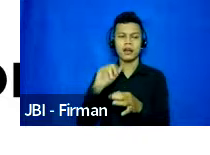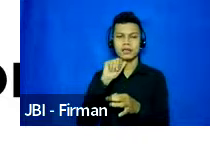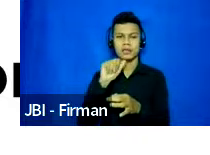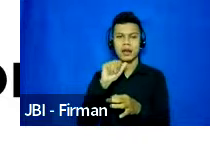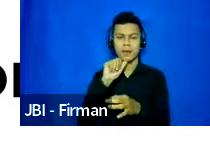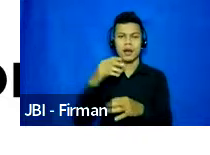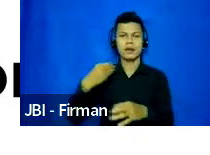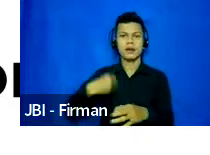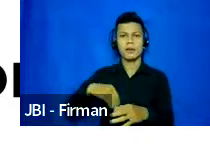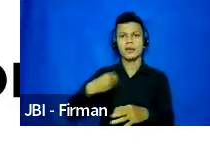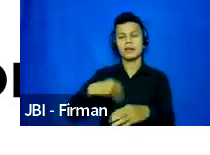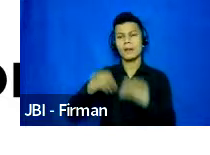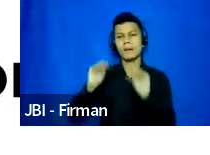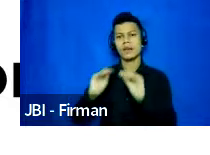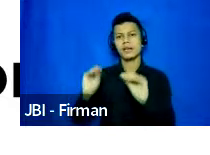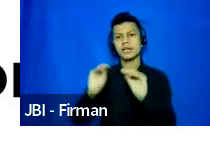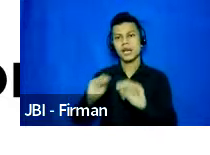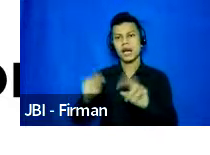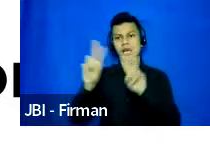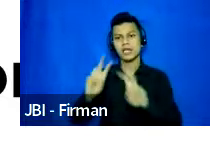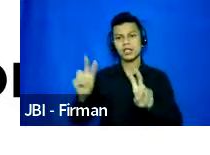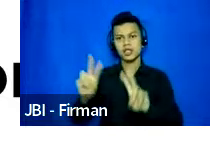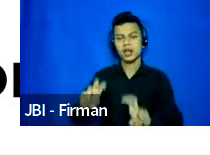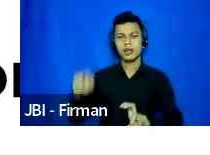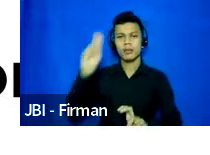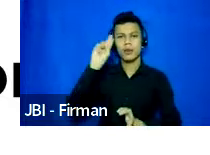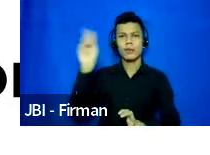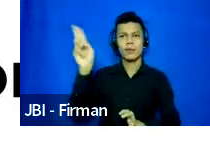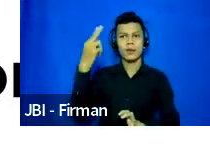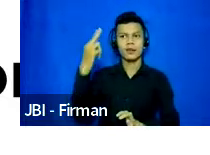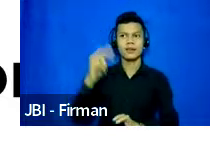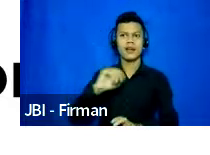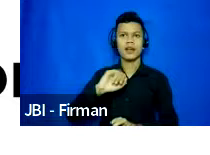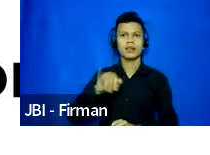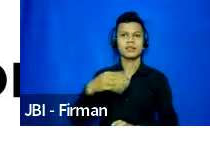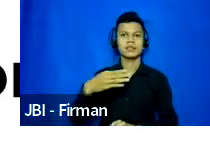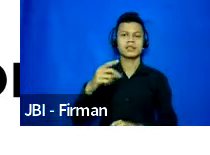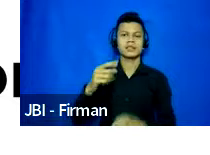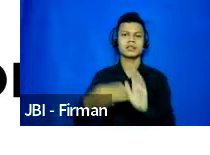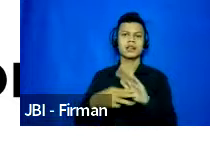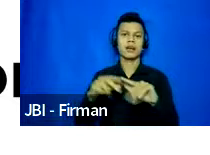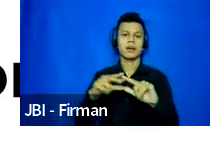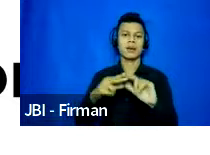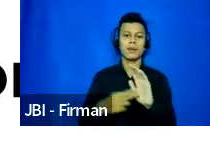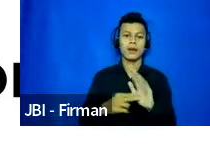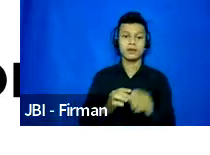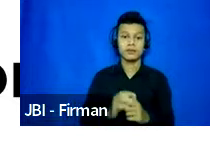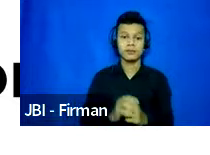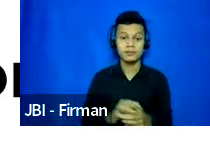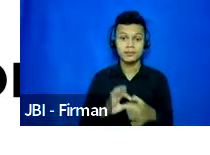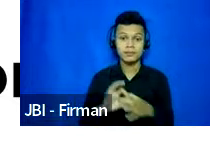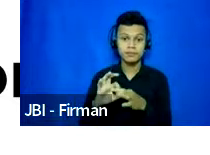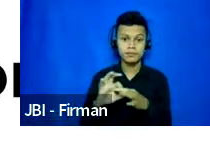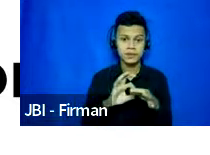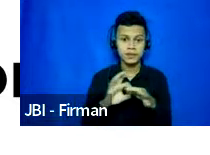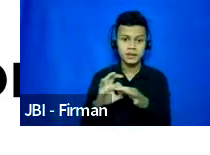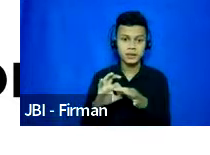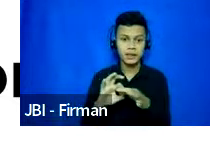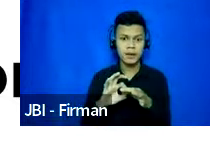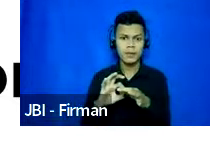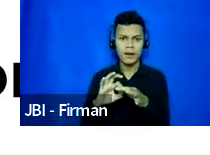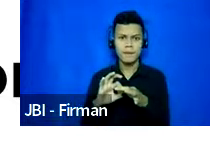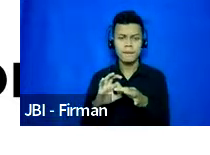addition, we also collaborate with government and intergovernmental bodies for fostering access to digital